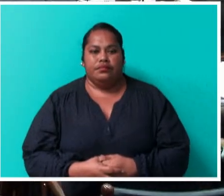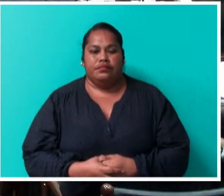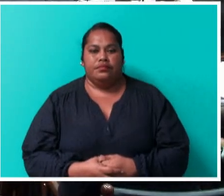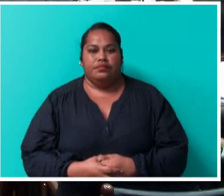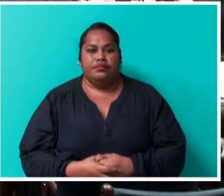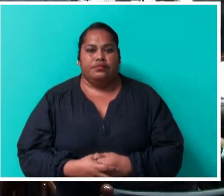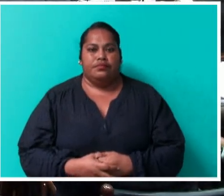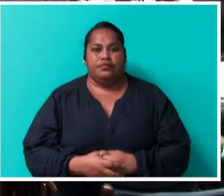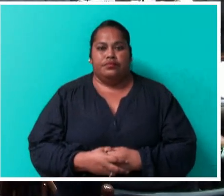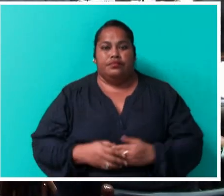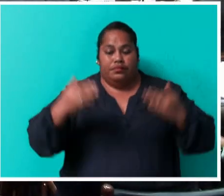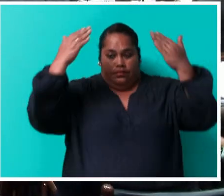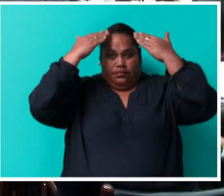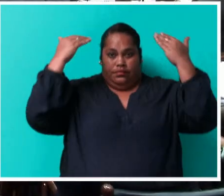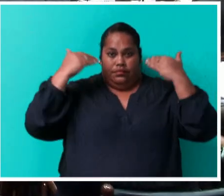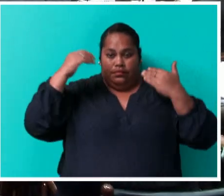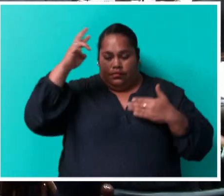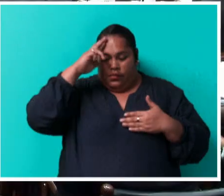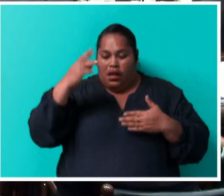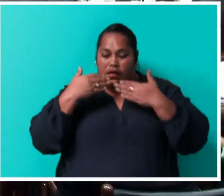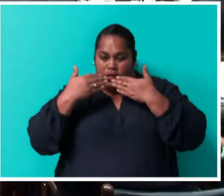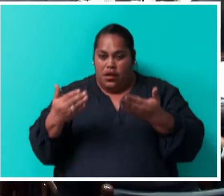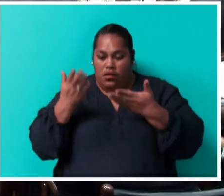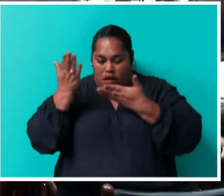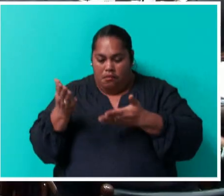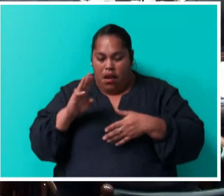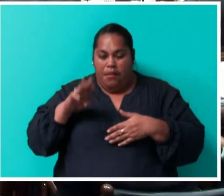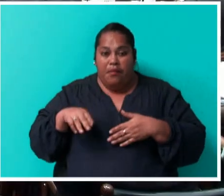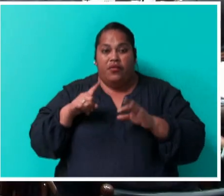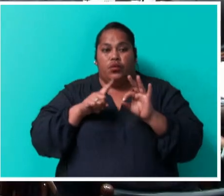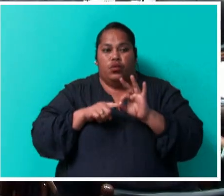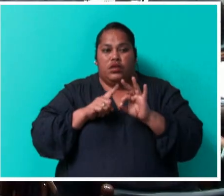Mr. Speaker, sir, I thank the honourable member for his question.